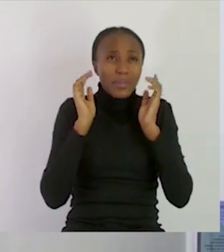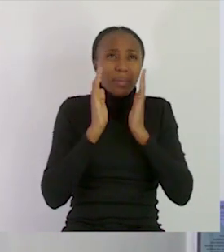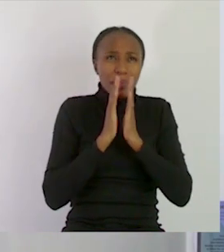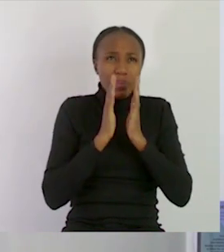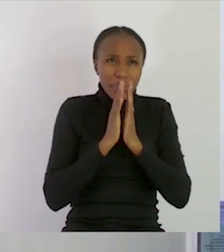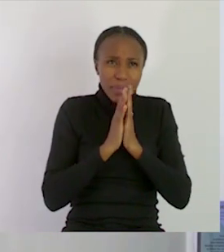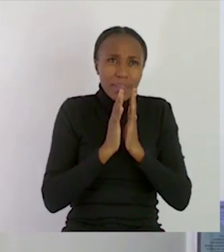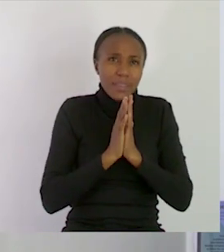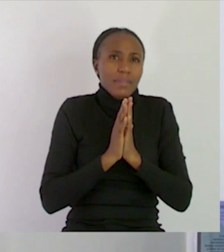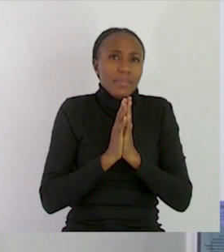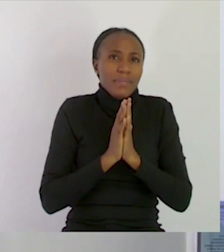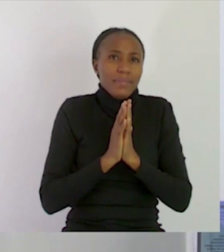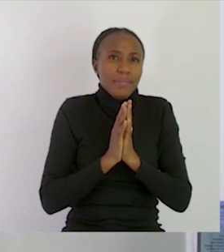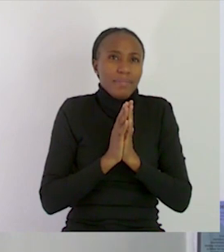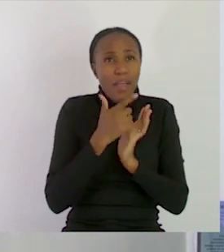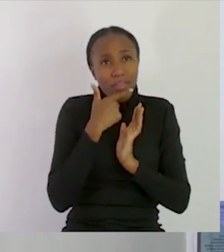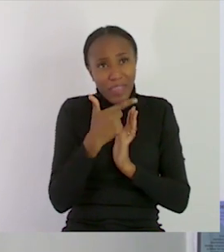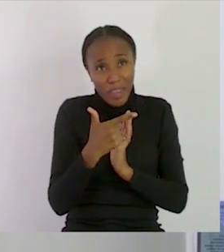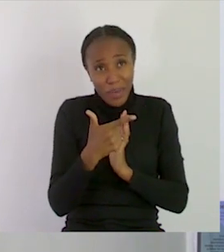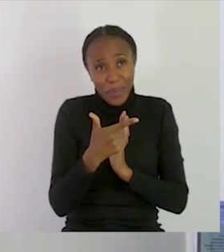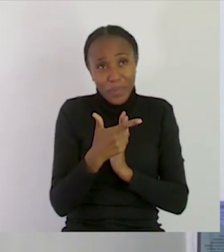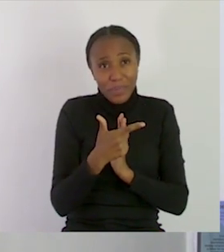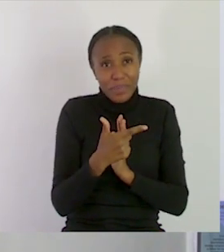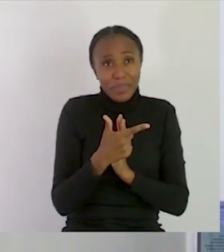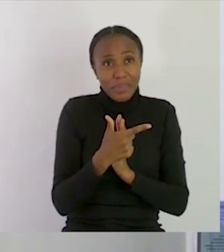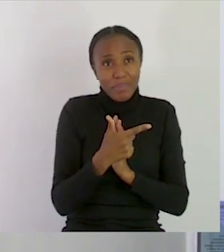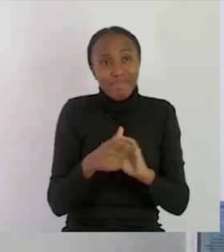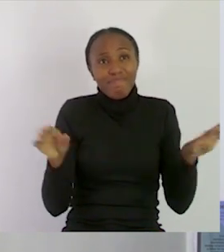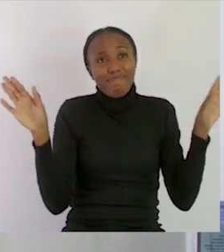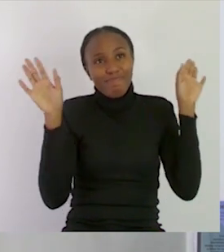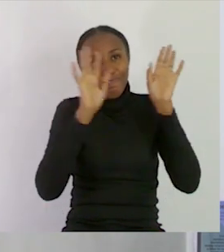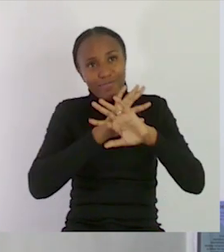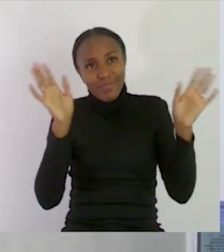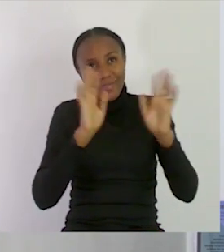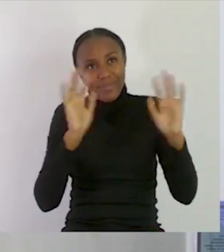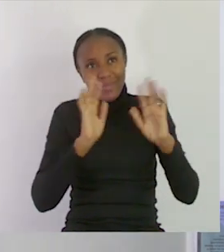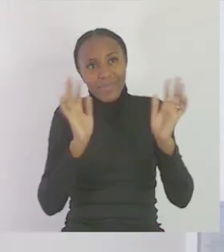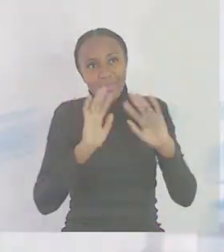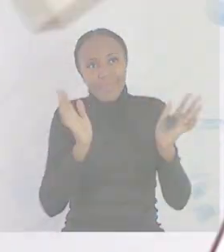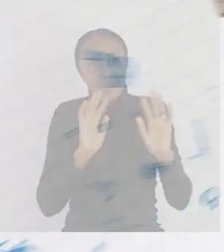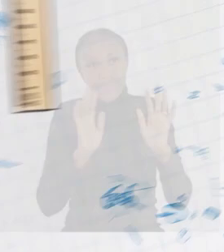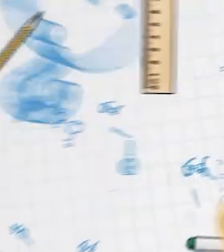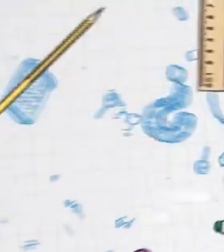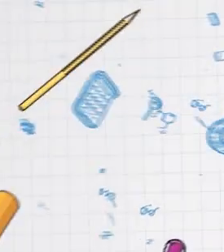on. Thank you for watching. See you next time. Bye-bye.